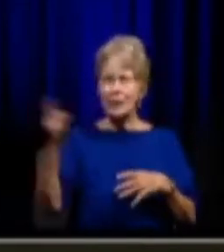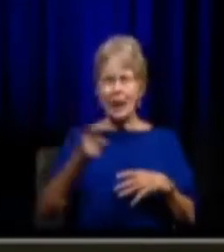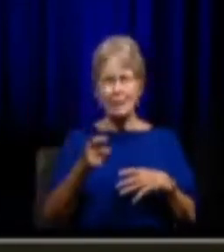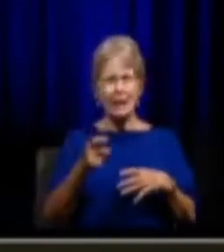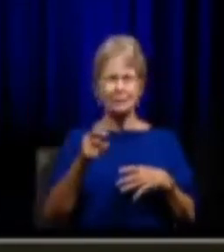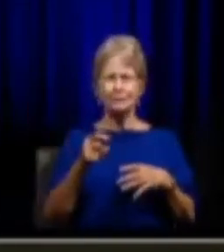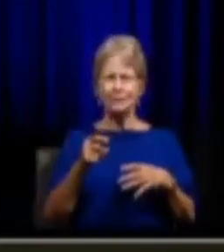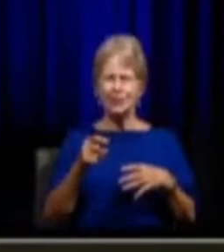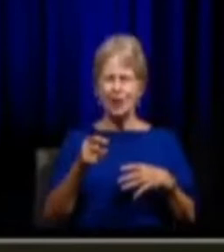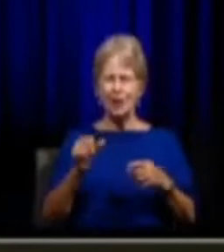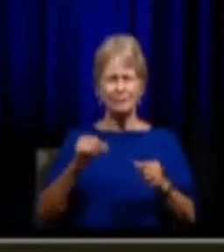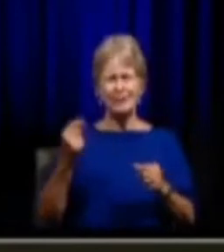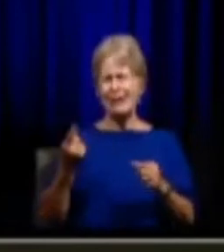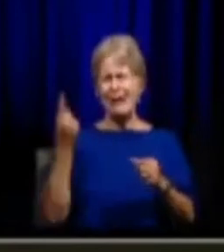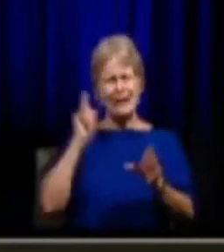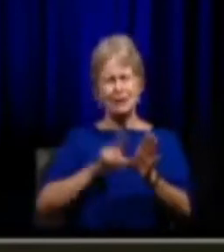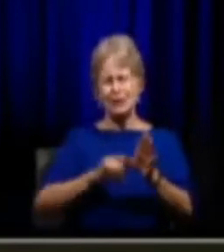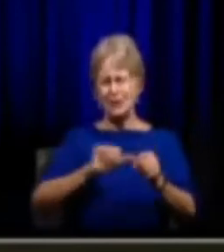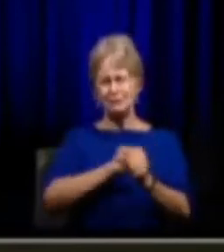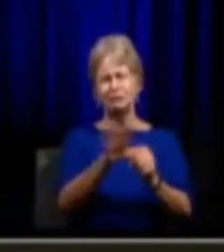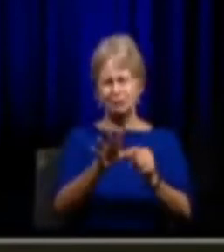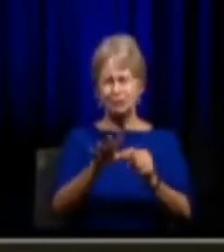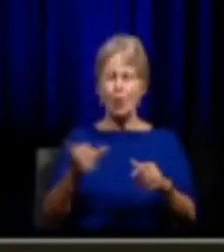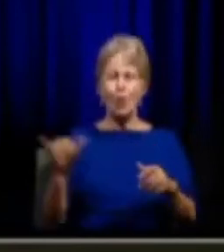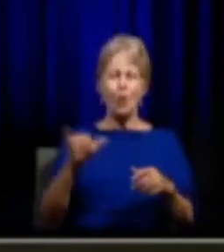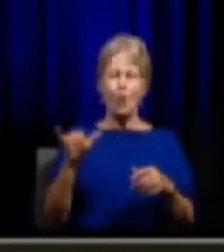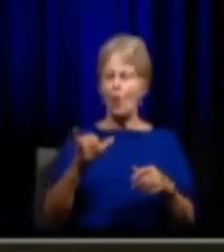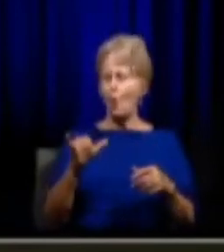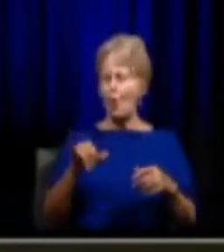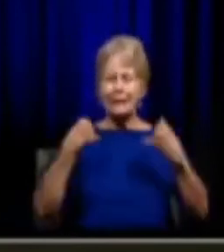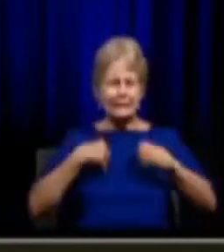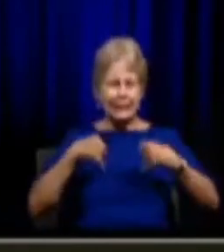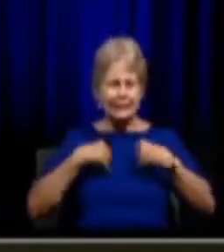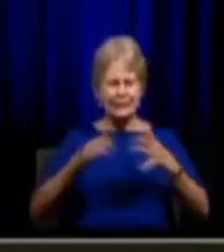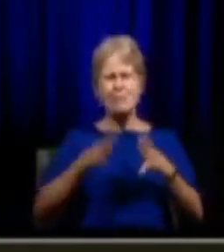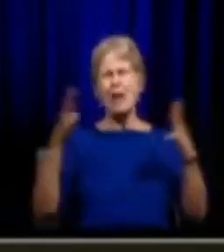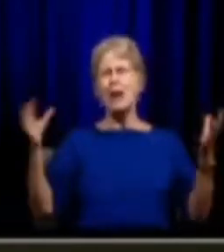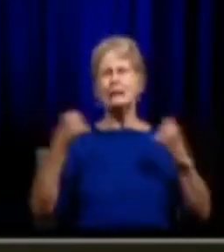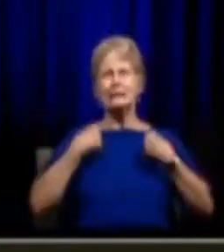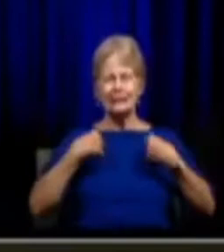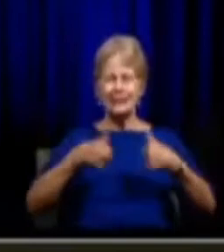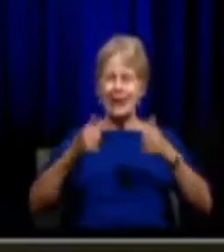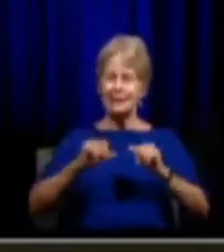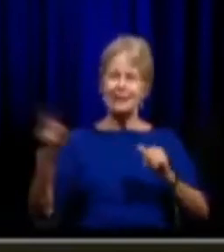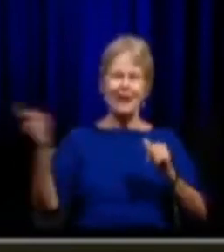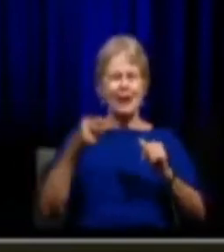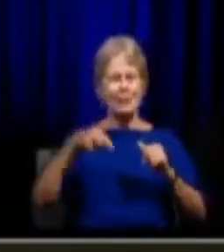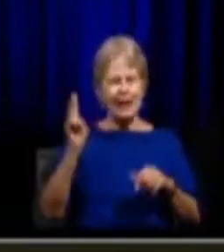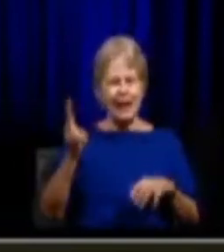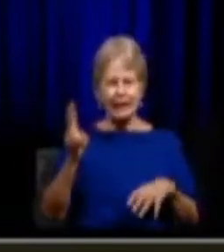back from major issues in their life, illnesses and events in their life, and they've come back into community, and they're